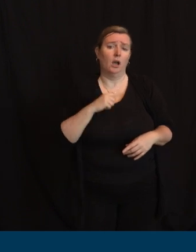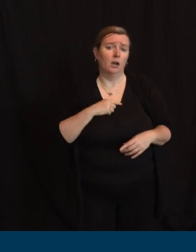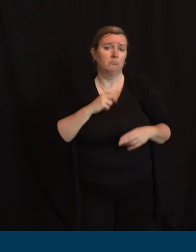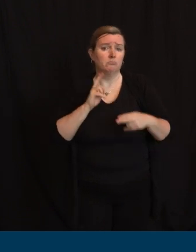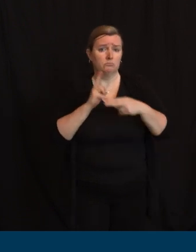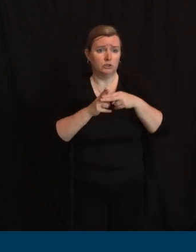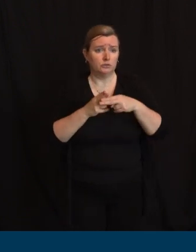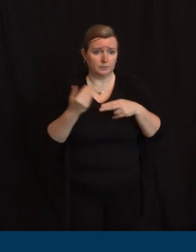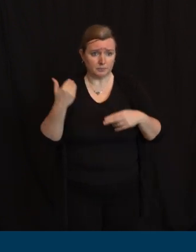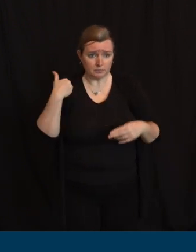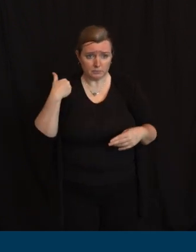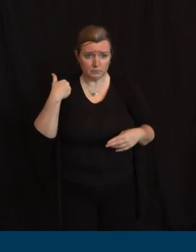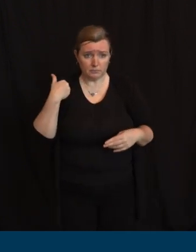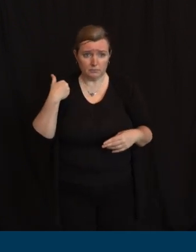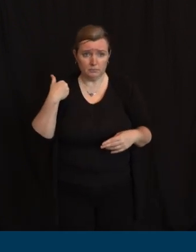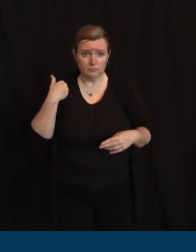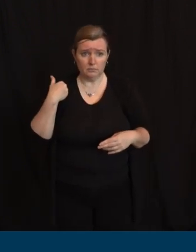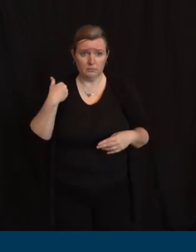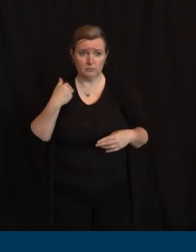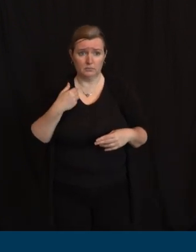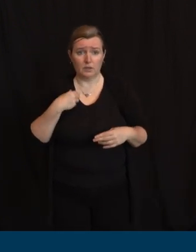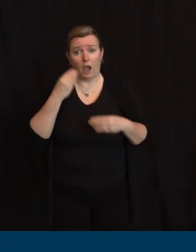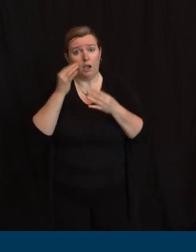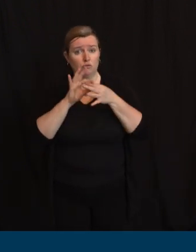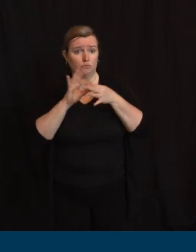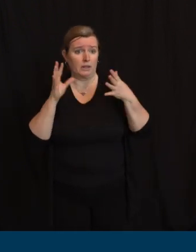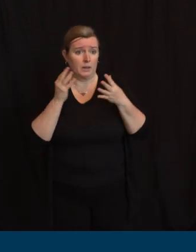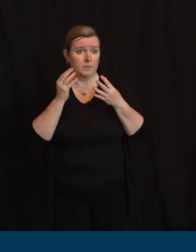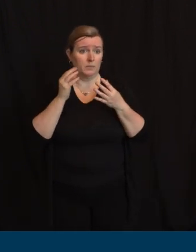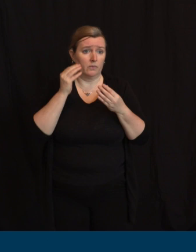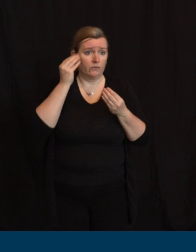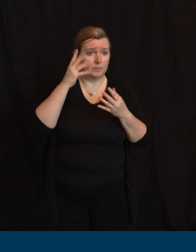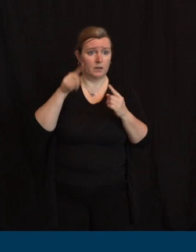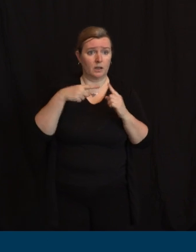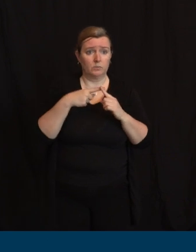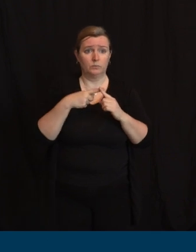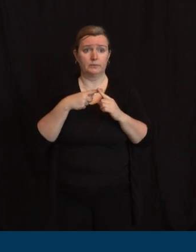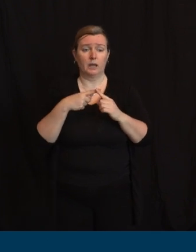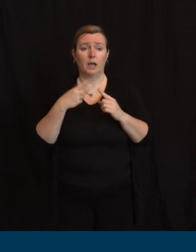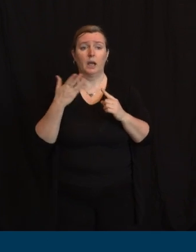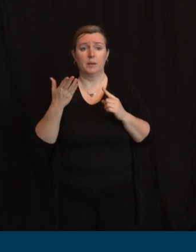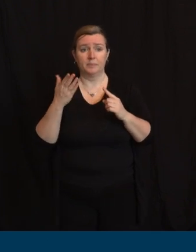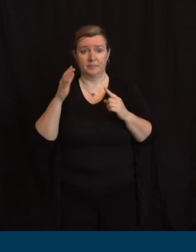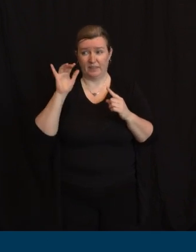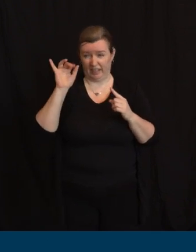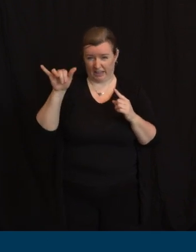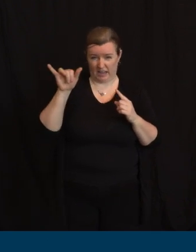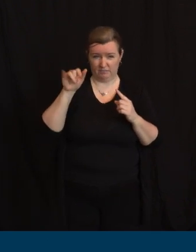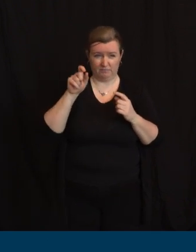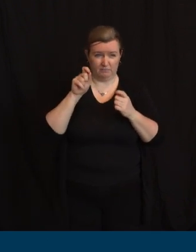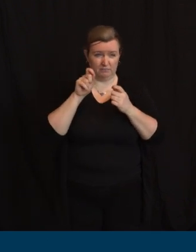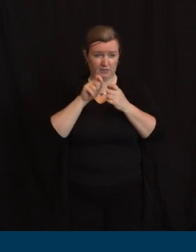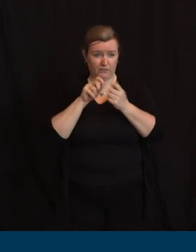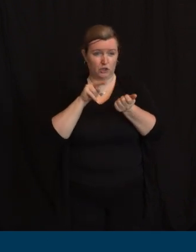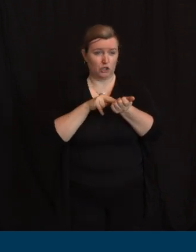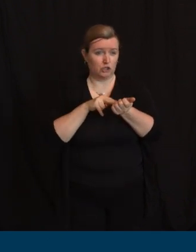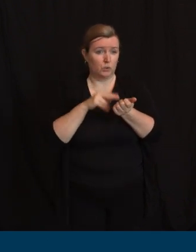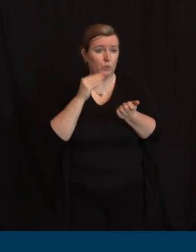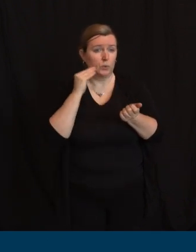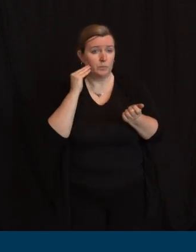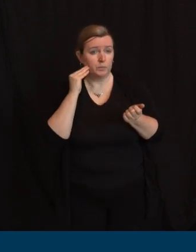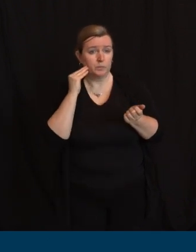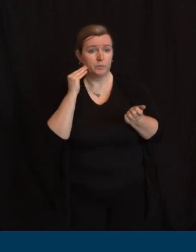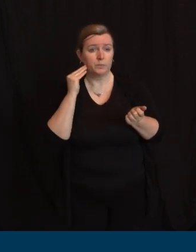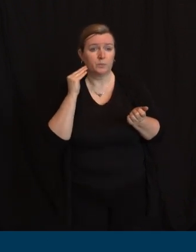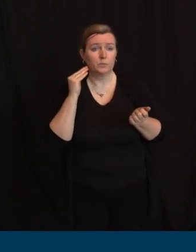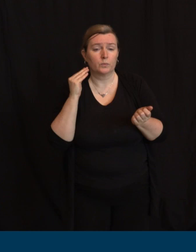information about the particular nursing homes that are impacted, and the fact that this is the home of